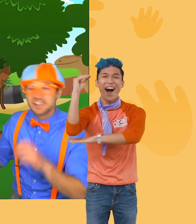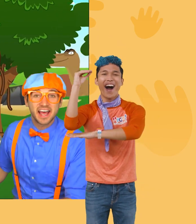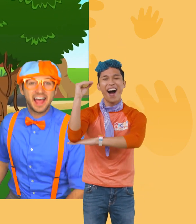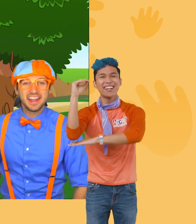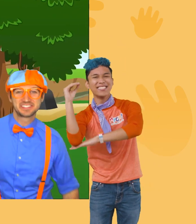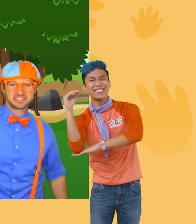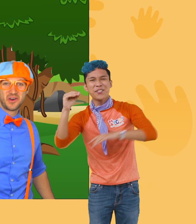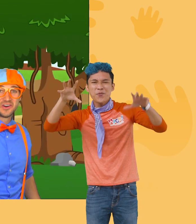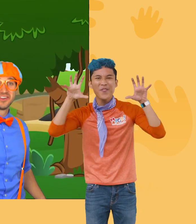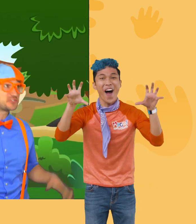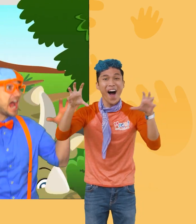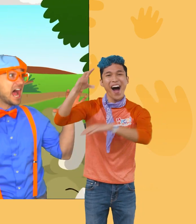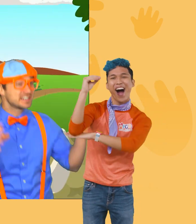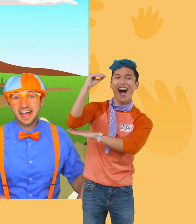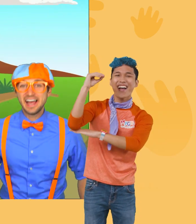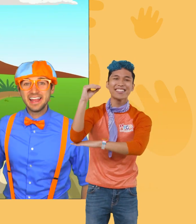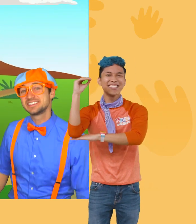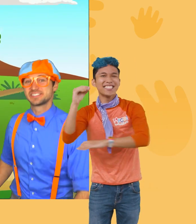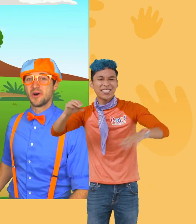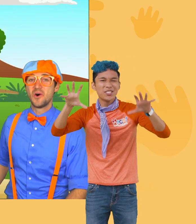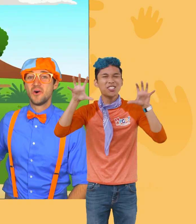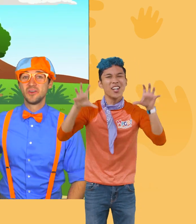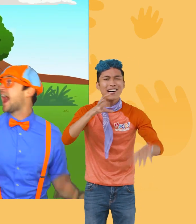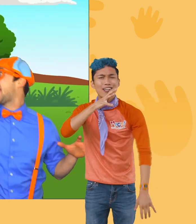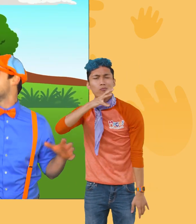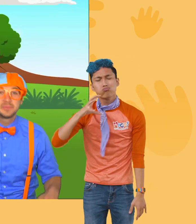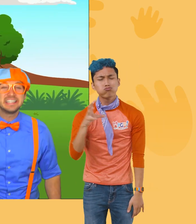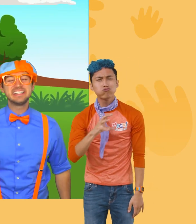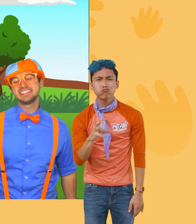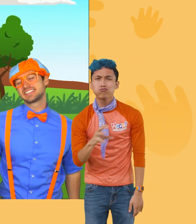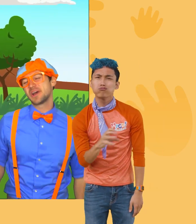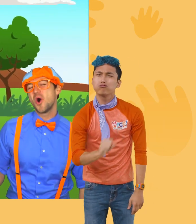roar! Dinosaur, roar! Dinosaur, roar!